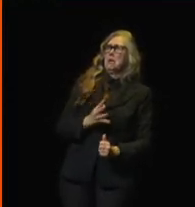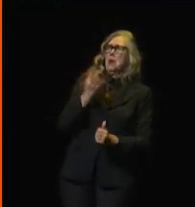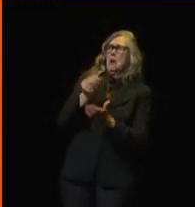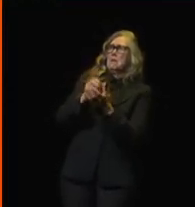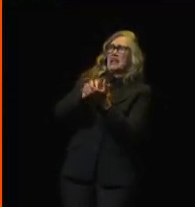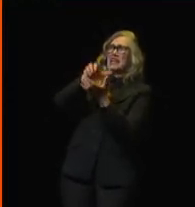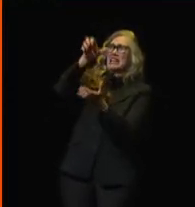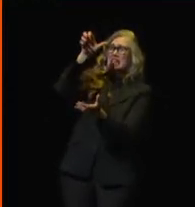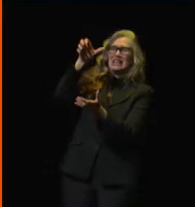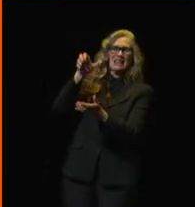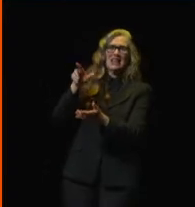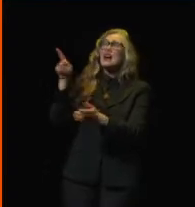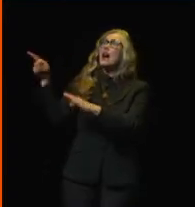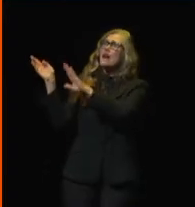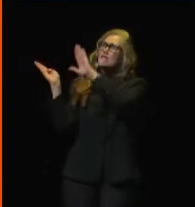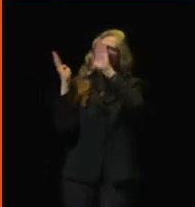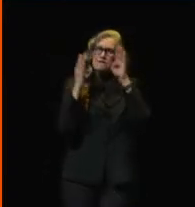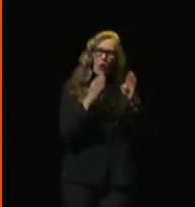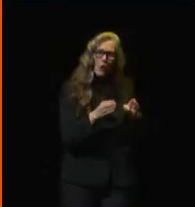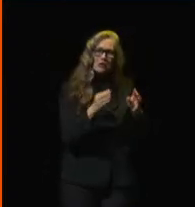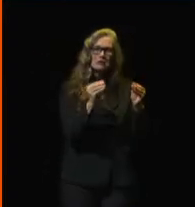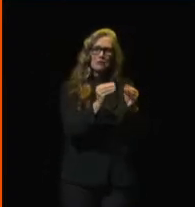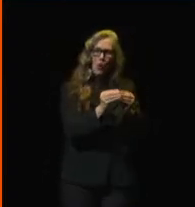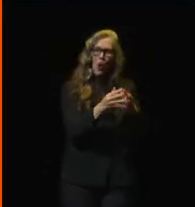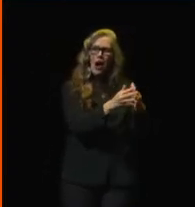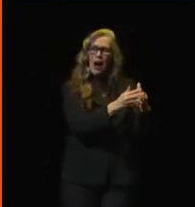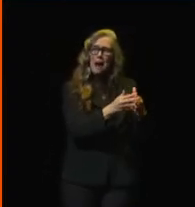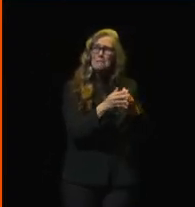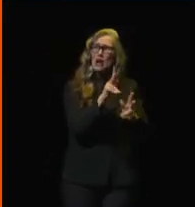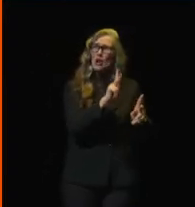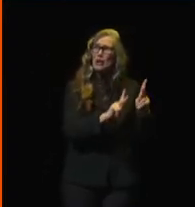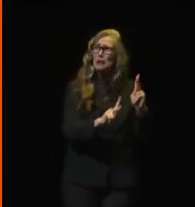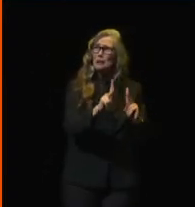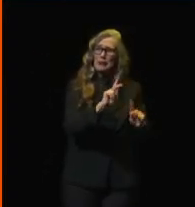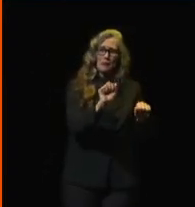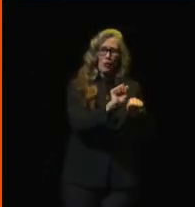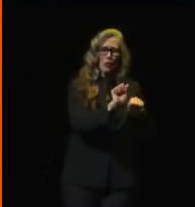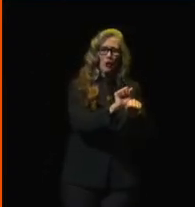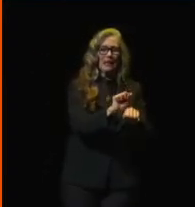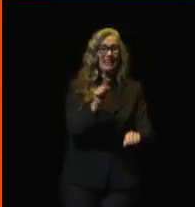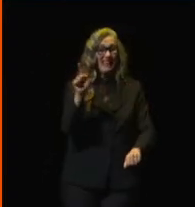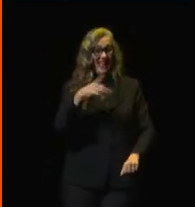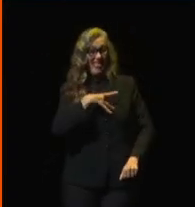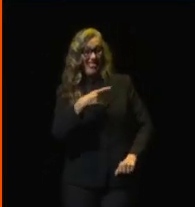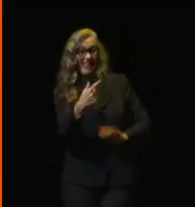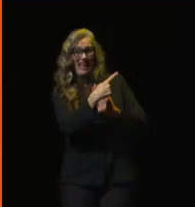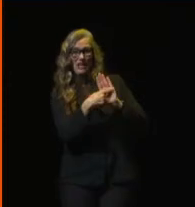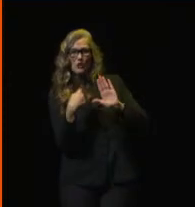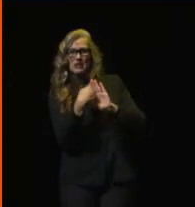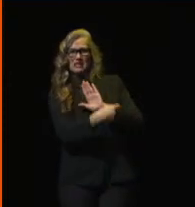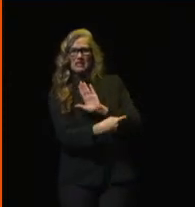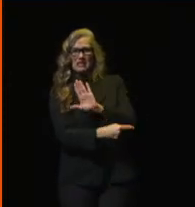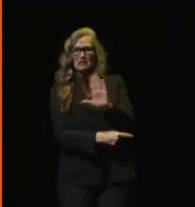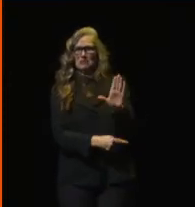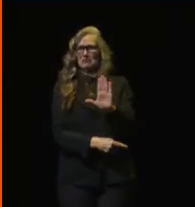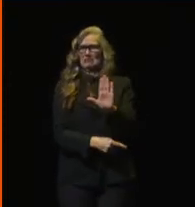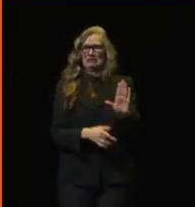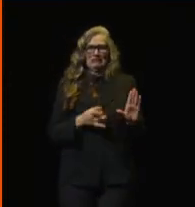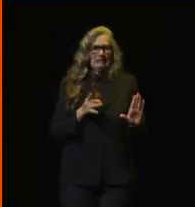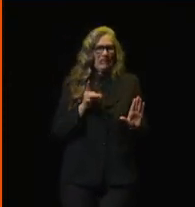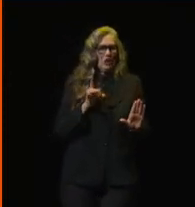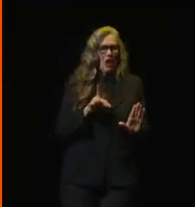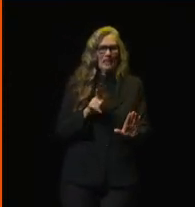criticism. It is an elite, insulated institution of technocrats with very